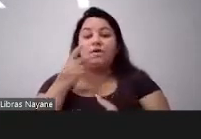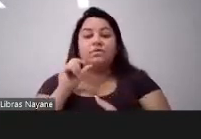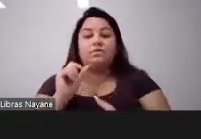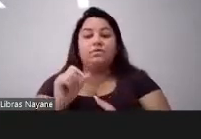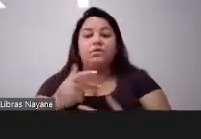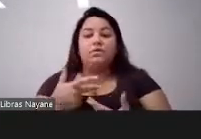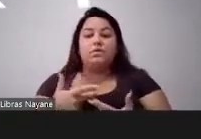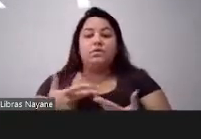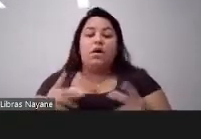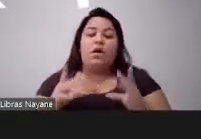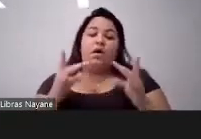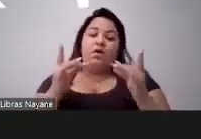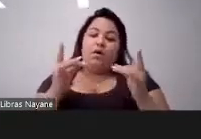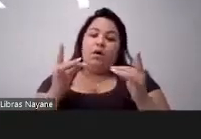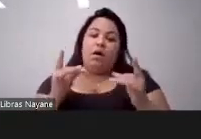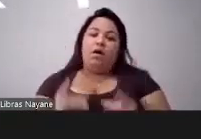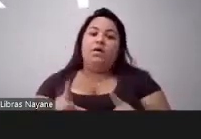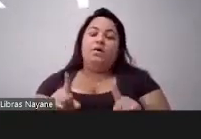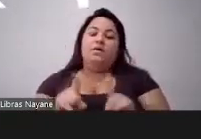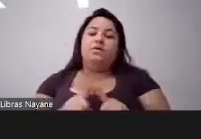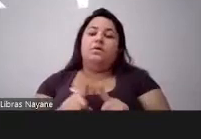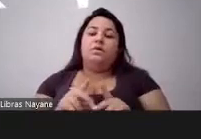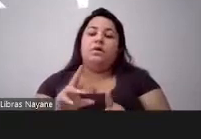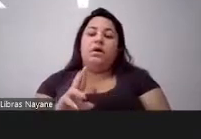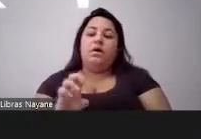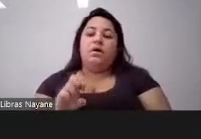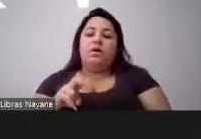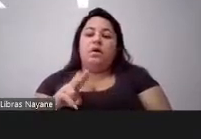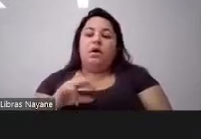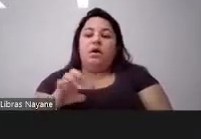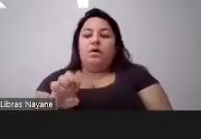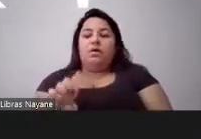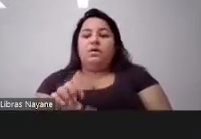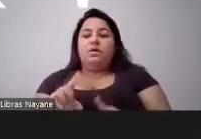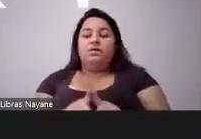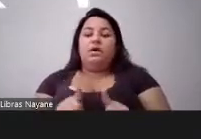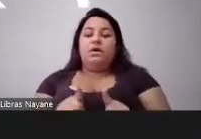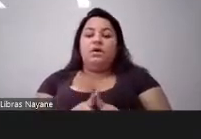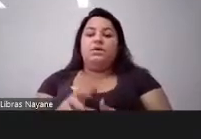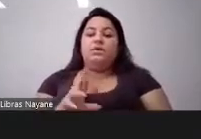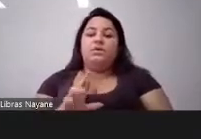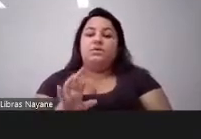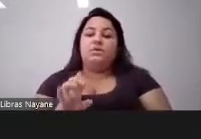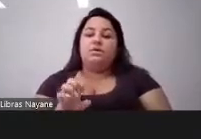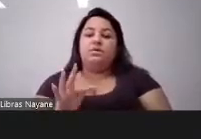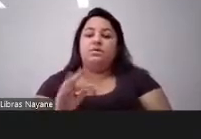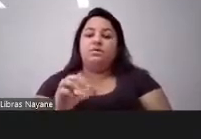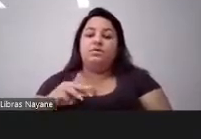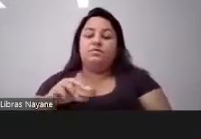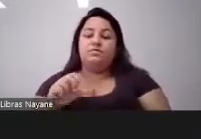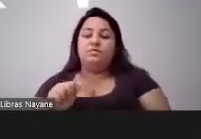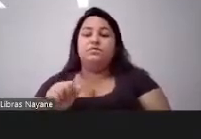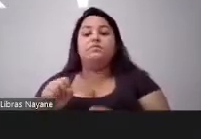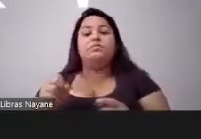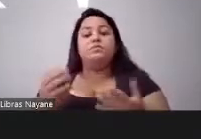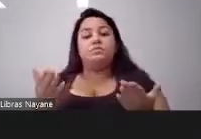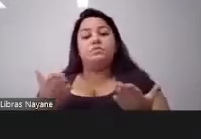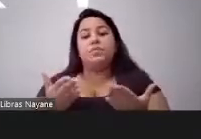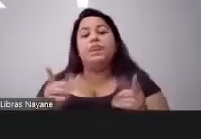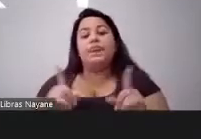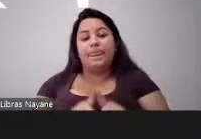some recent reforms, and a little bit, setting that a little bit in the international